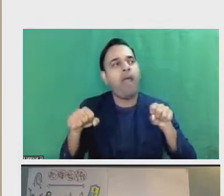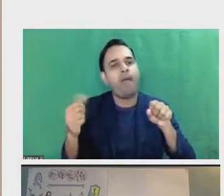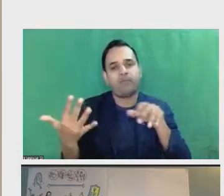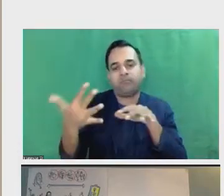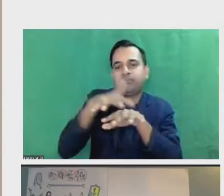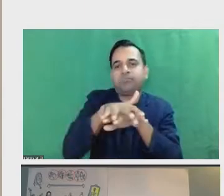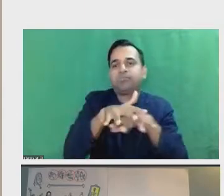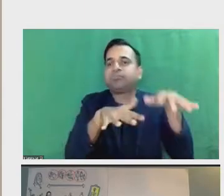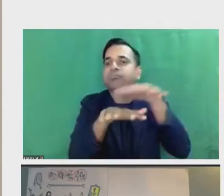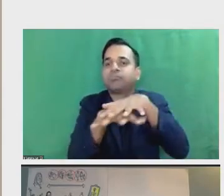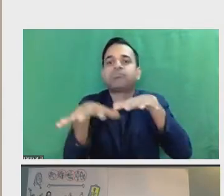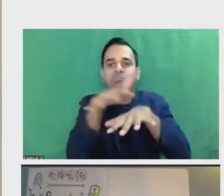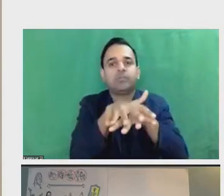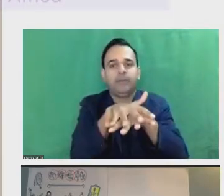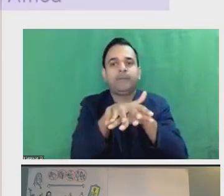end there.